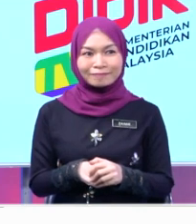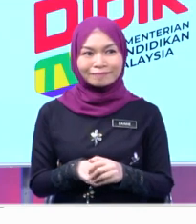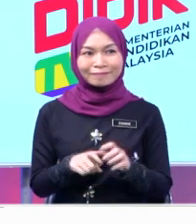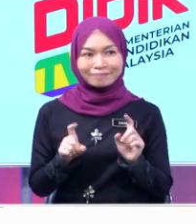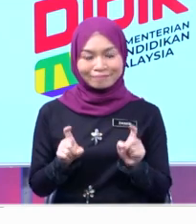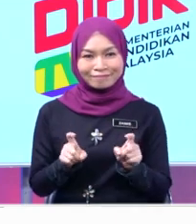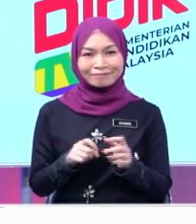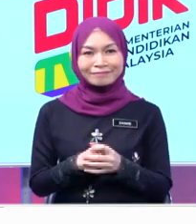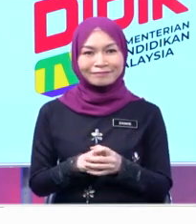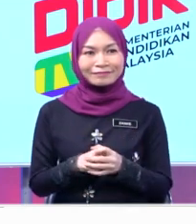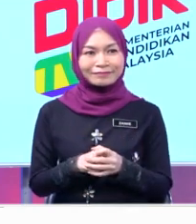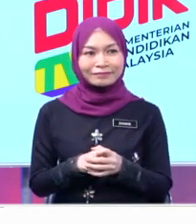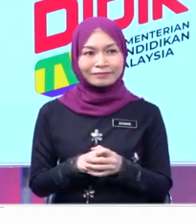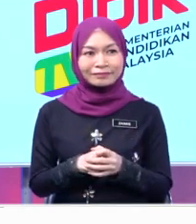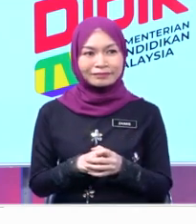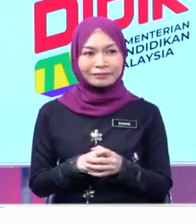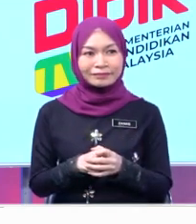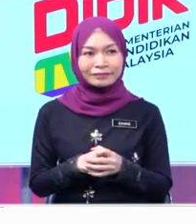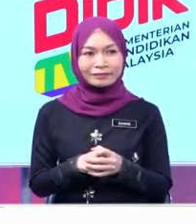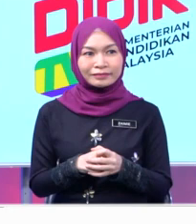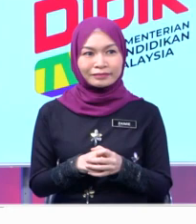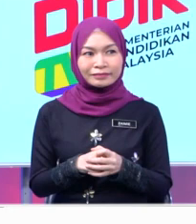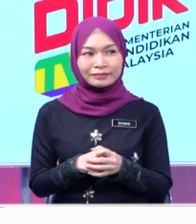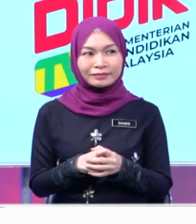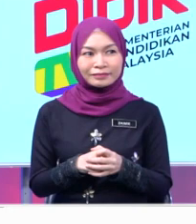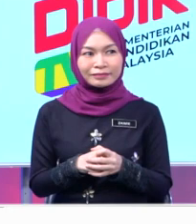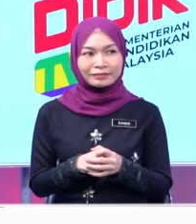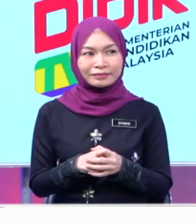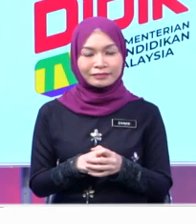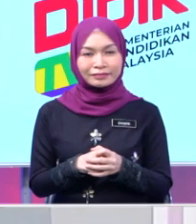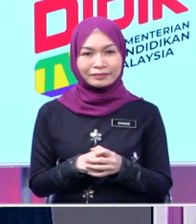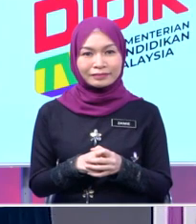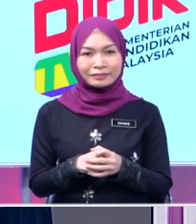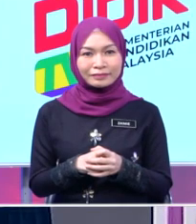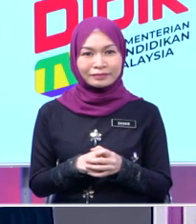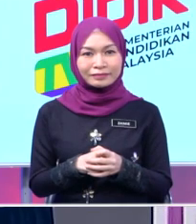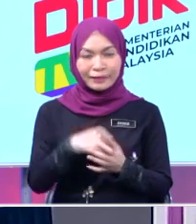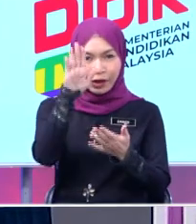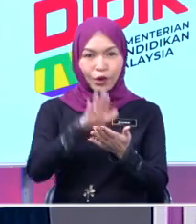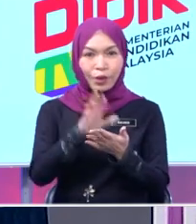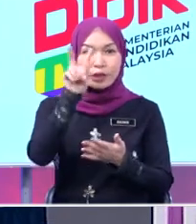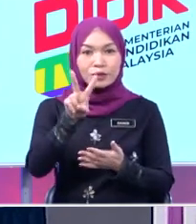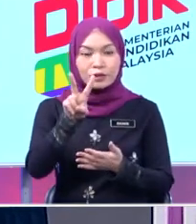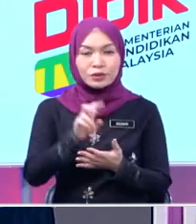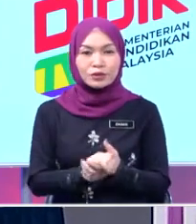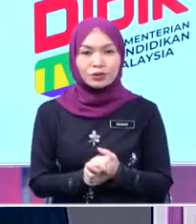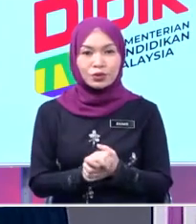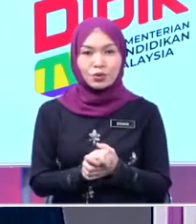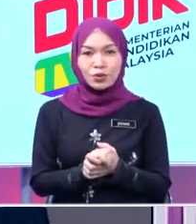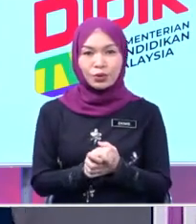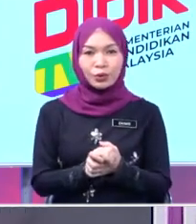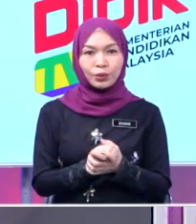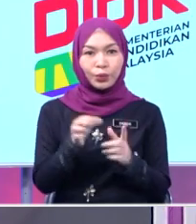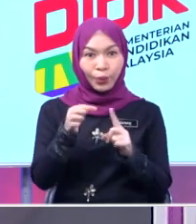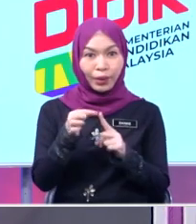correct? Yes. Okay. Okay. Right. Good. Let's move on then. Wonderful. Copies too many words from the task. Okay.